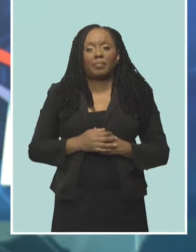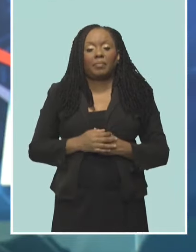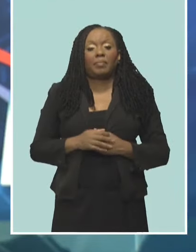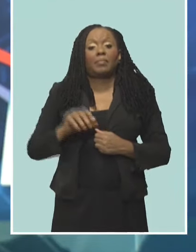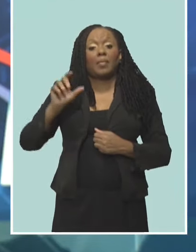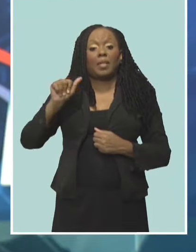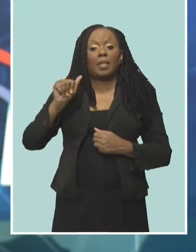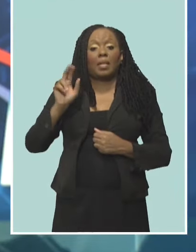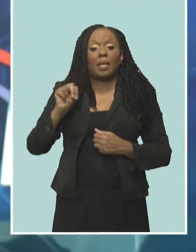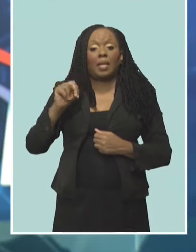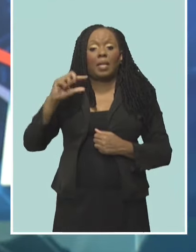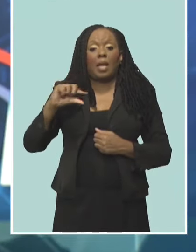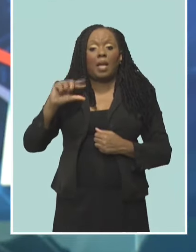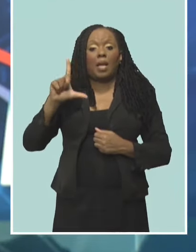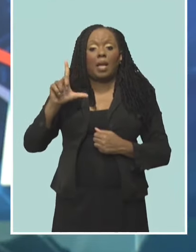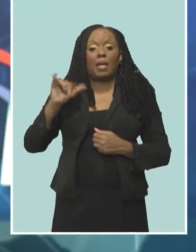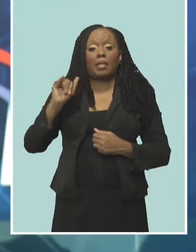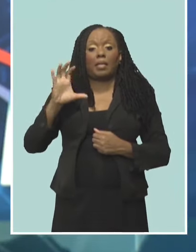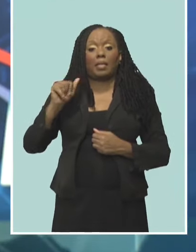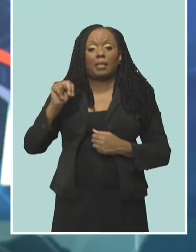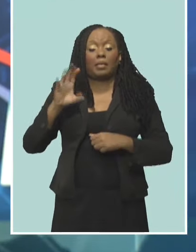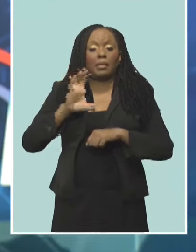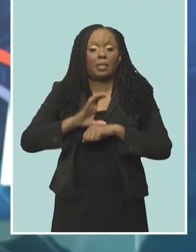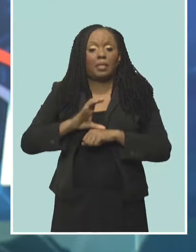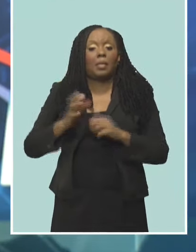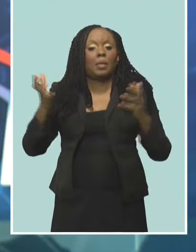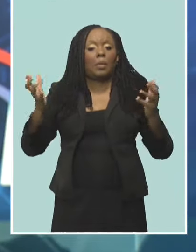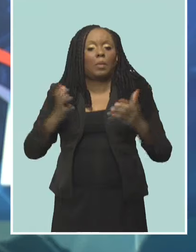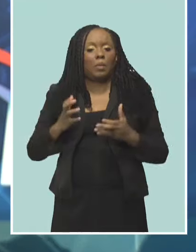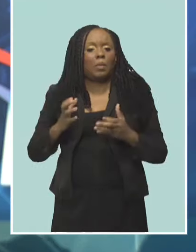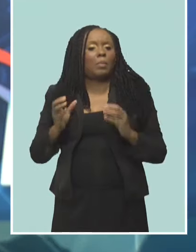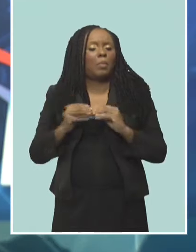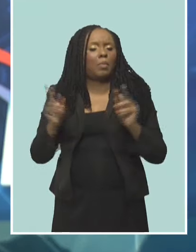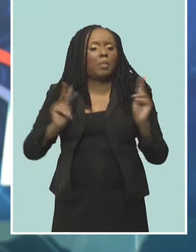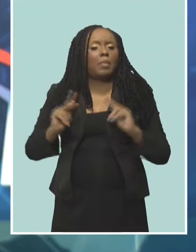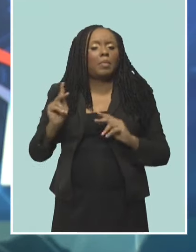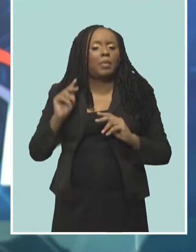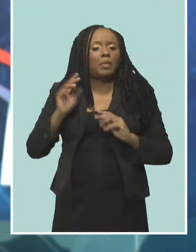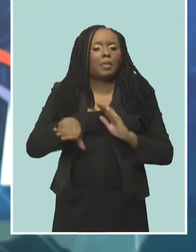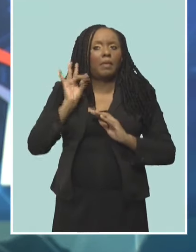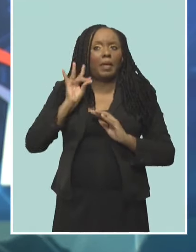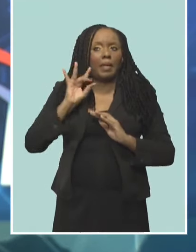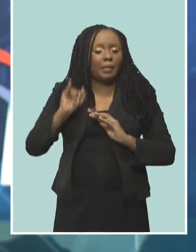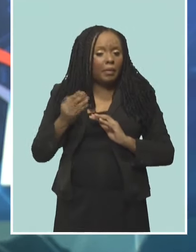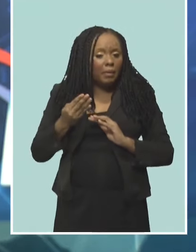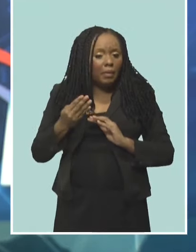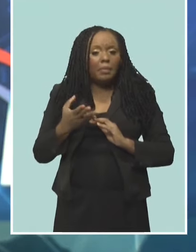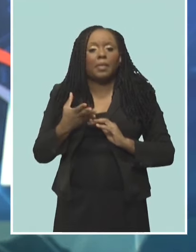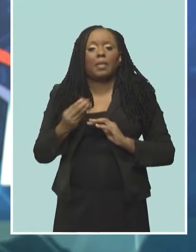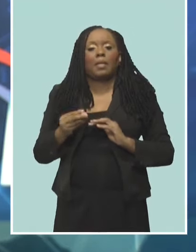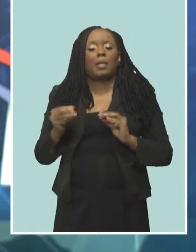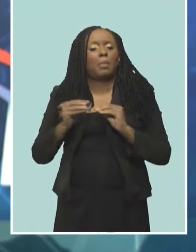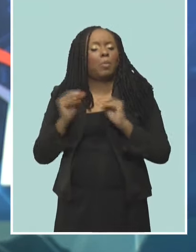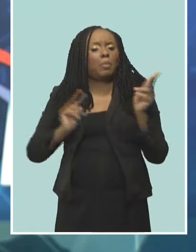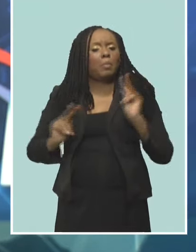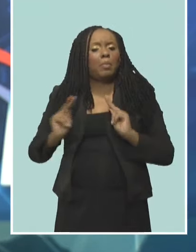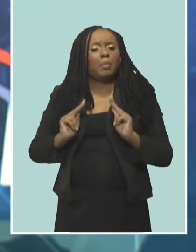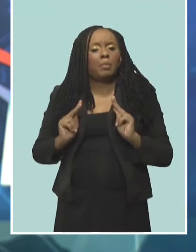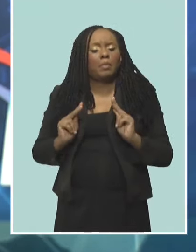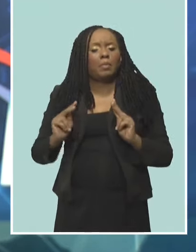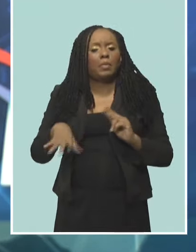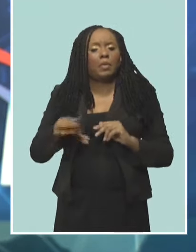The Anglican Church wants more attention paid to reducing homelessness and unemployment in Barbados. This sentiment from the Most